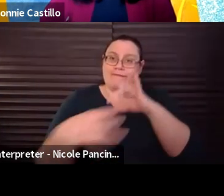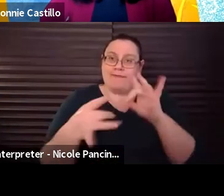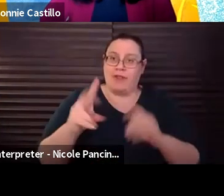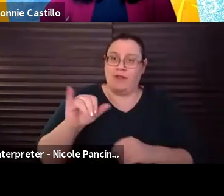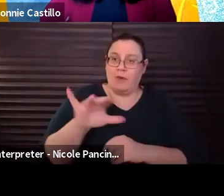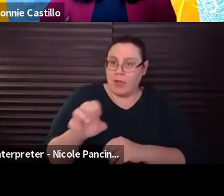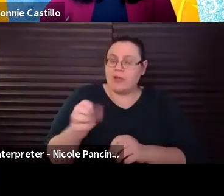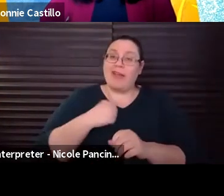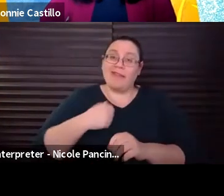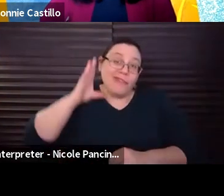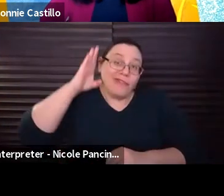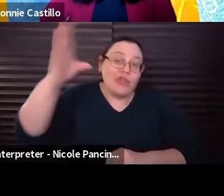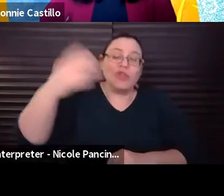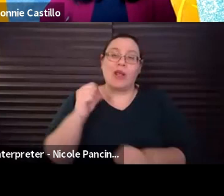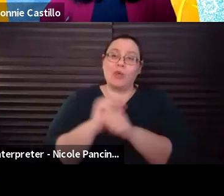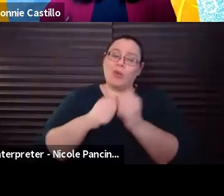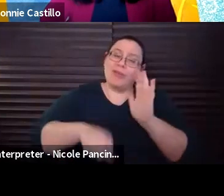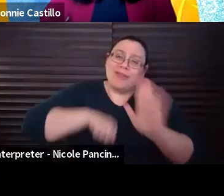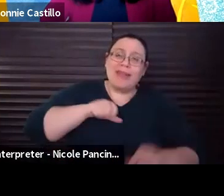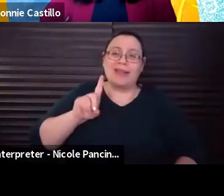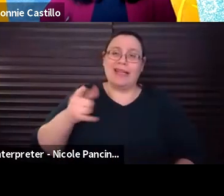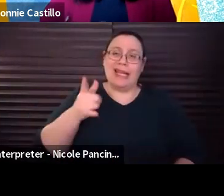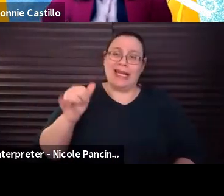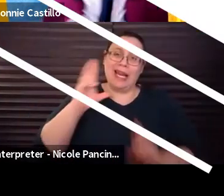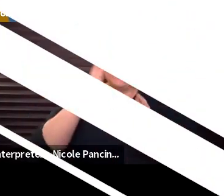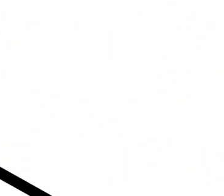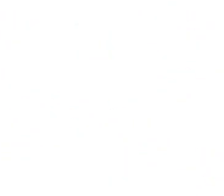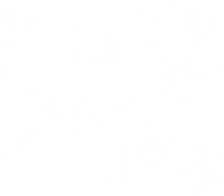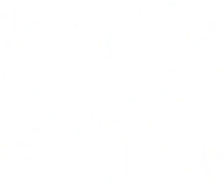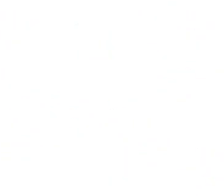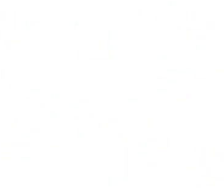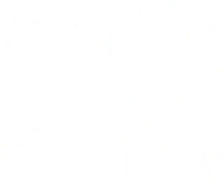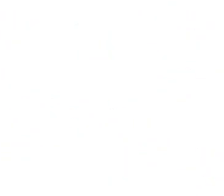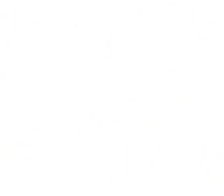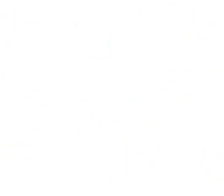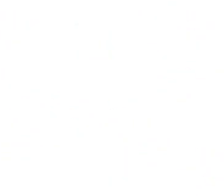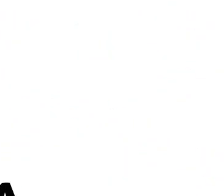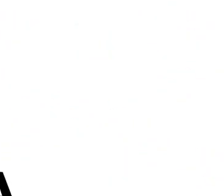future and we can work with dignity and respect. You did a beautiful job. Thank you so much.